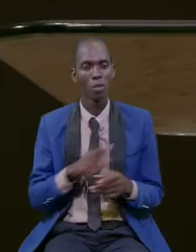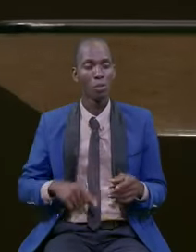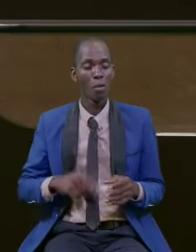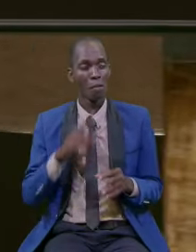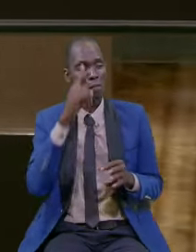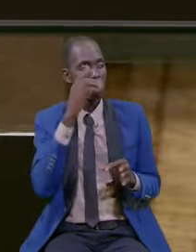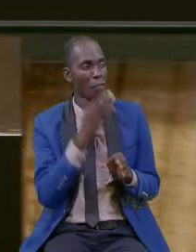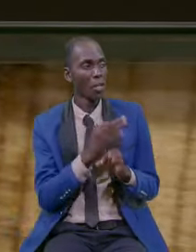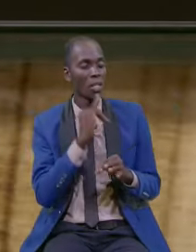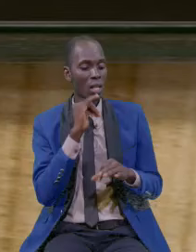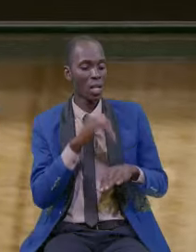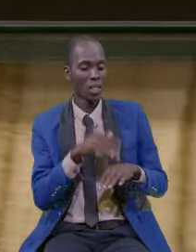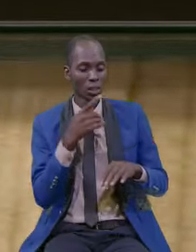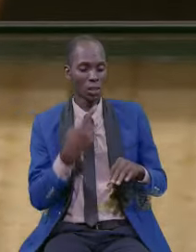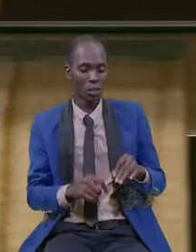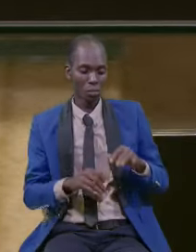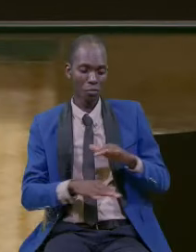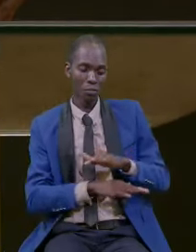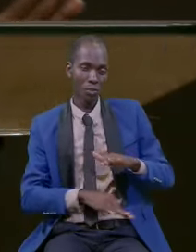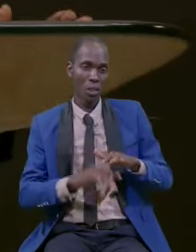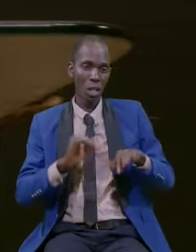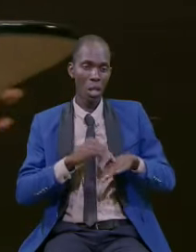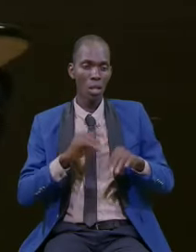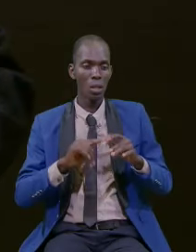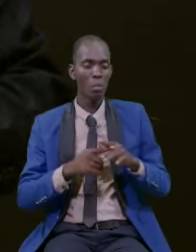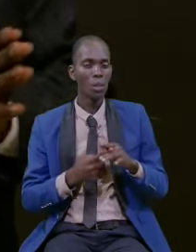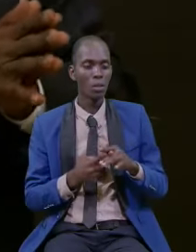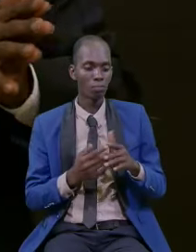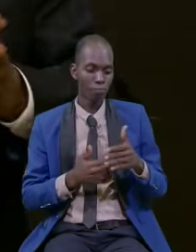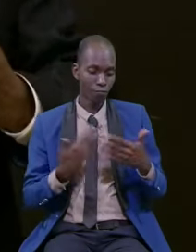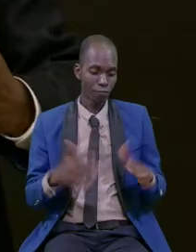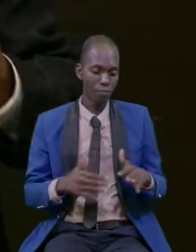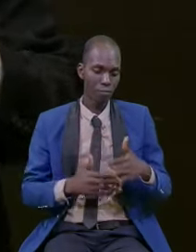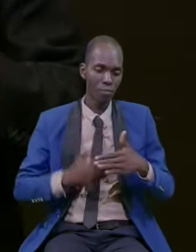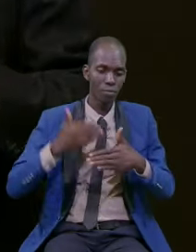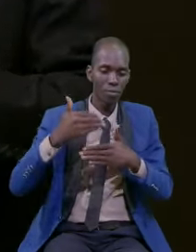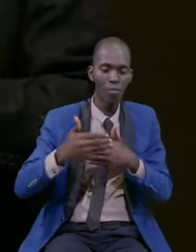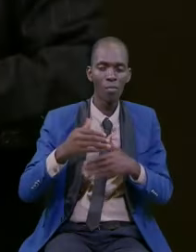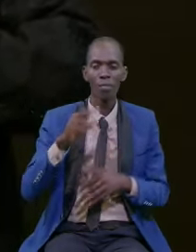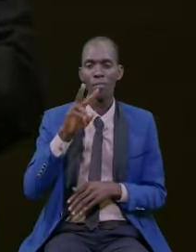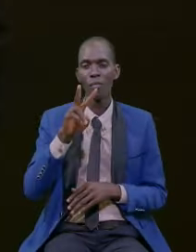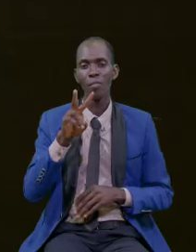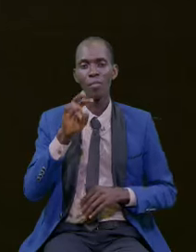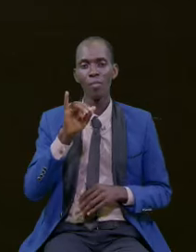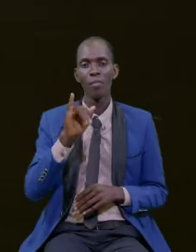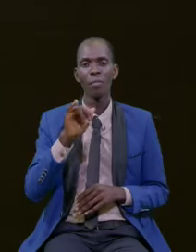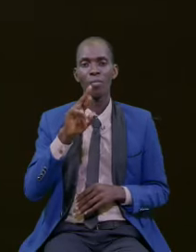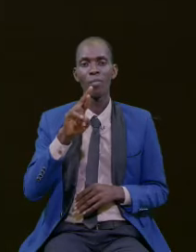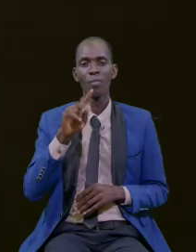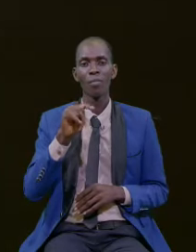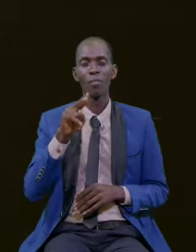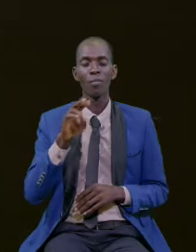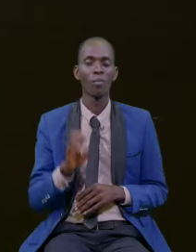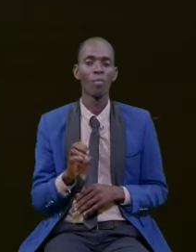And then we add virtue. Can I ask, what are you adding to the faith